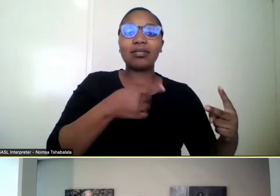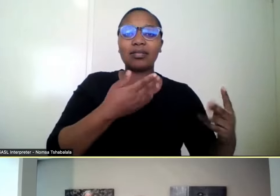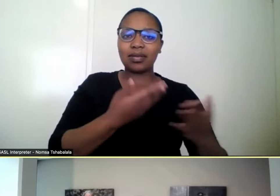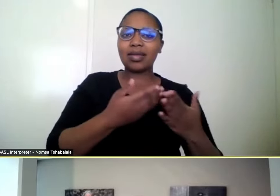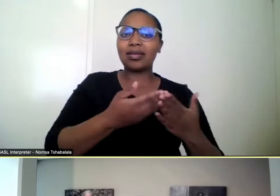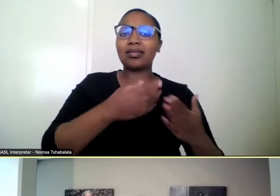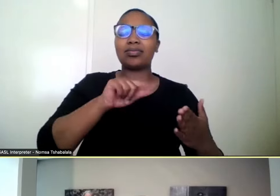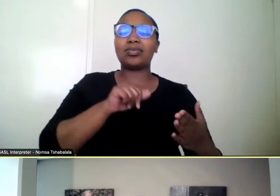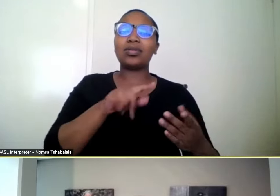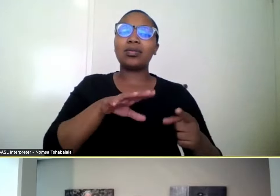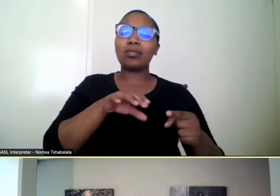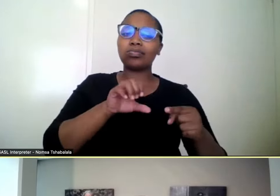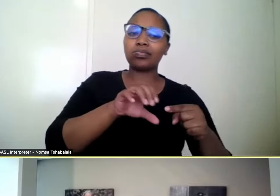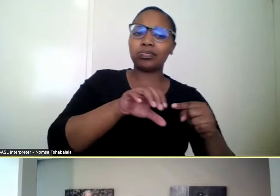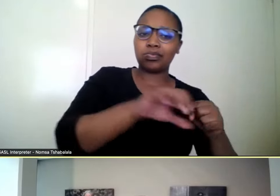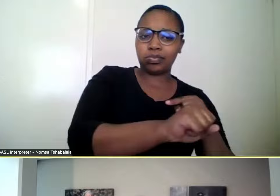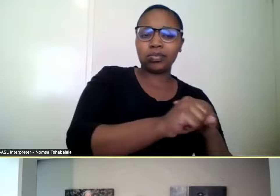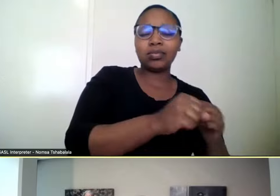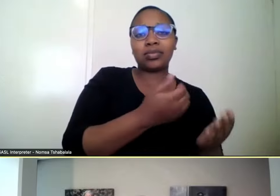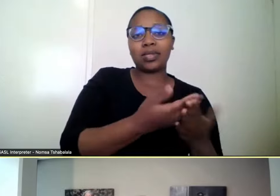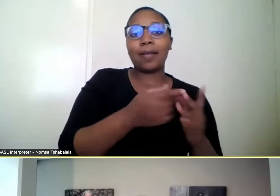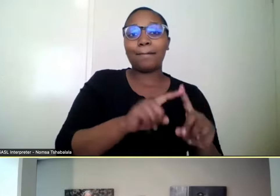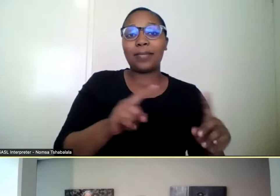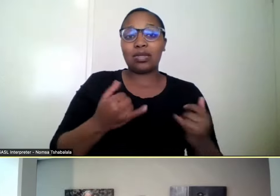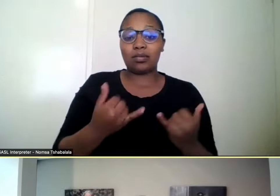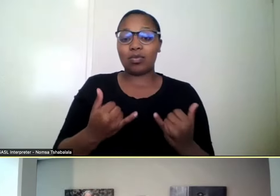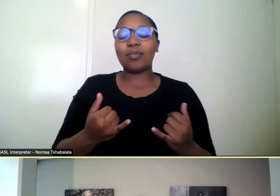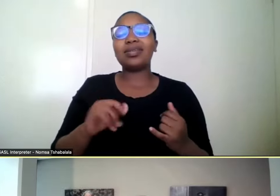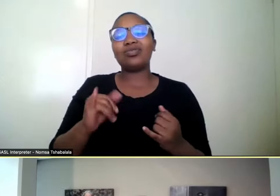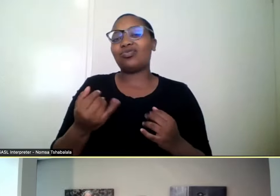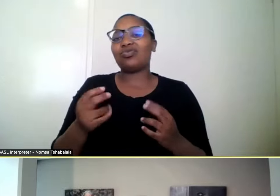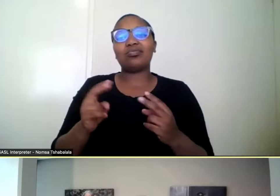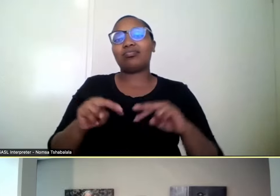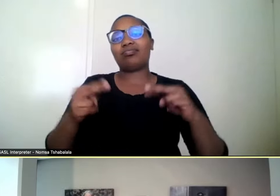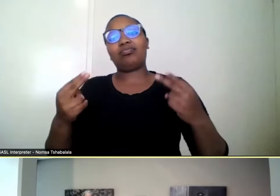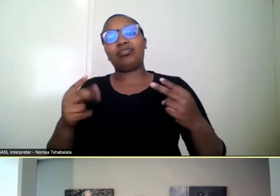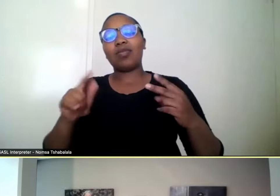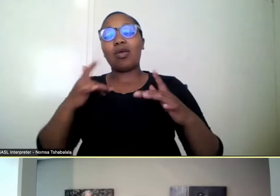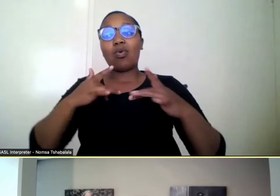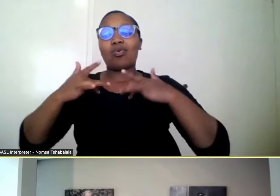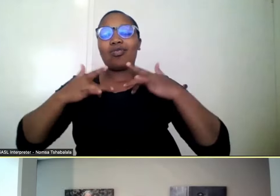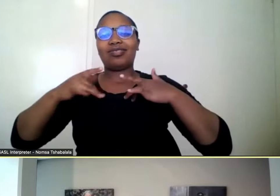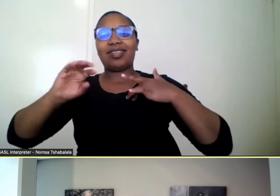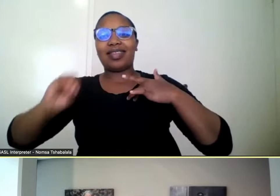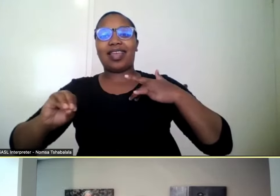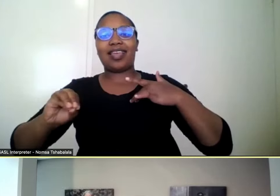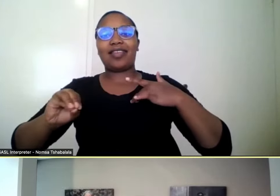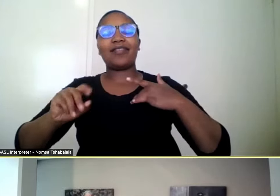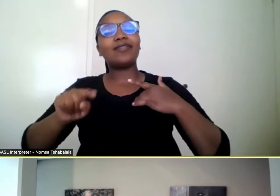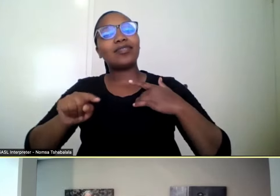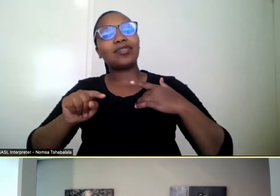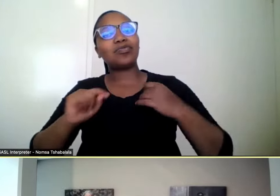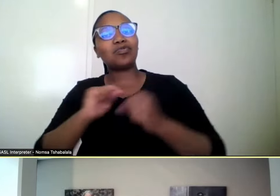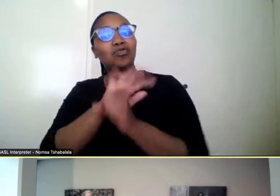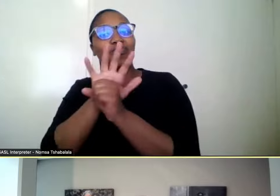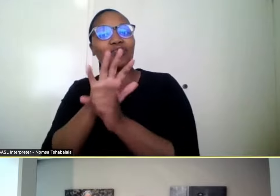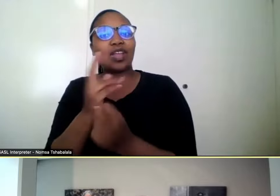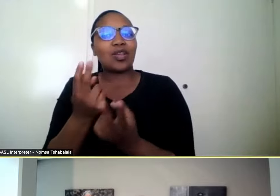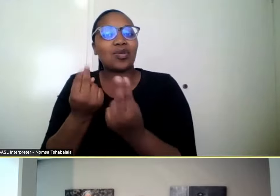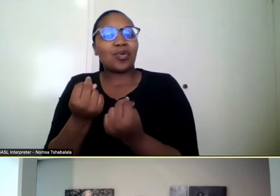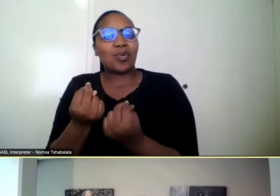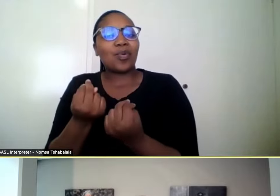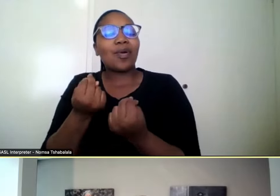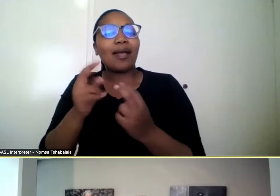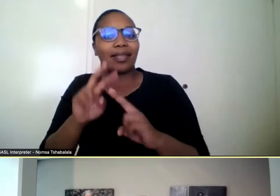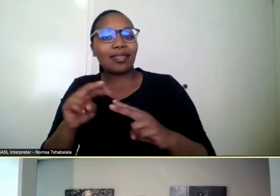more transmissible variant with some mutation of concern for immune evasion, but that's something that not only us,